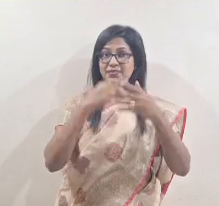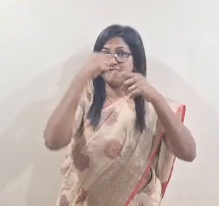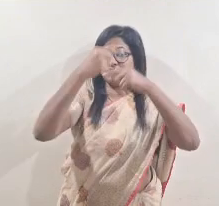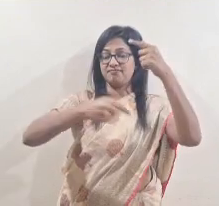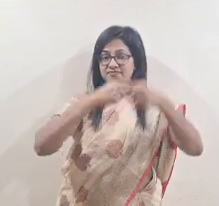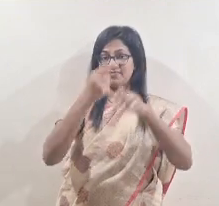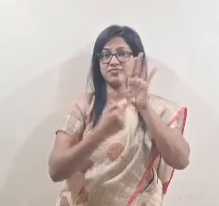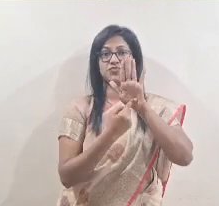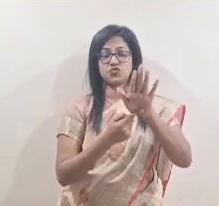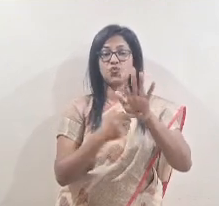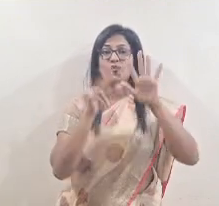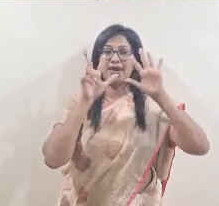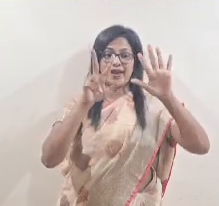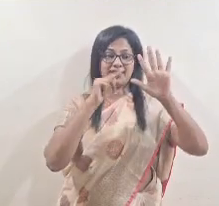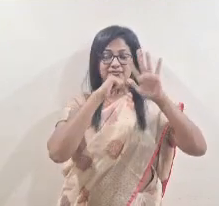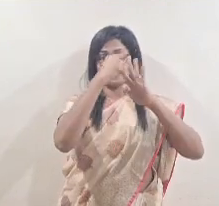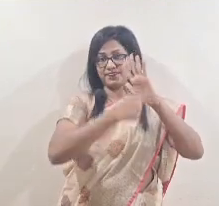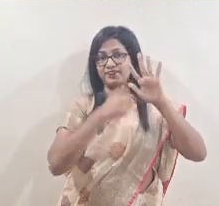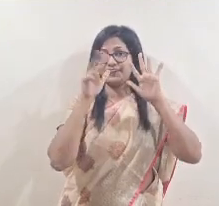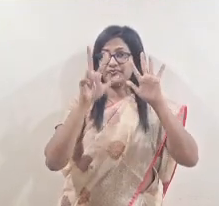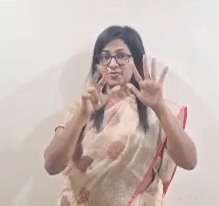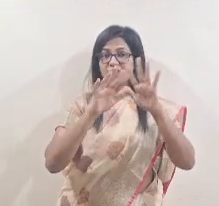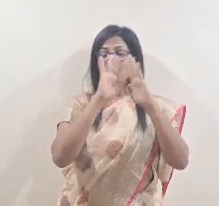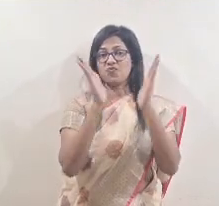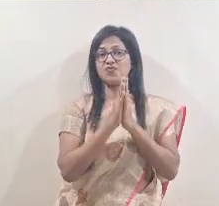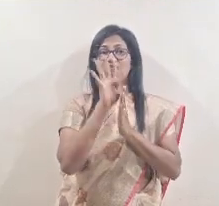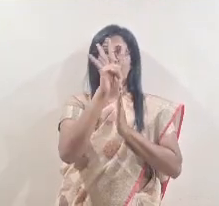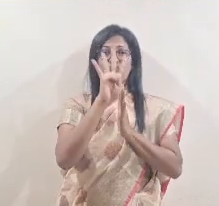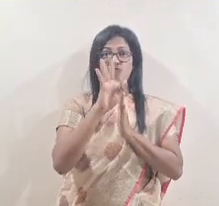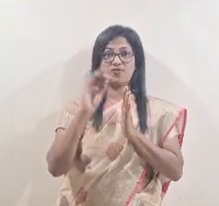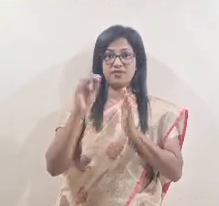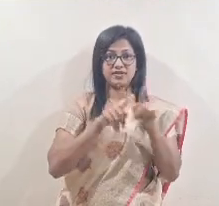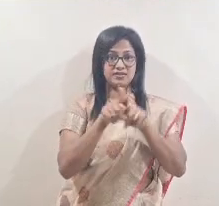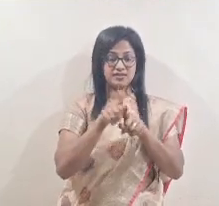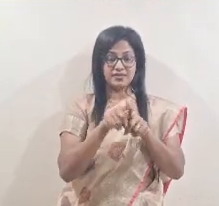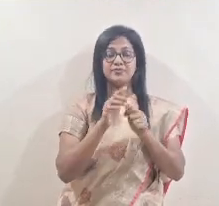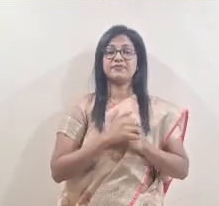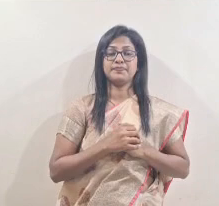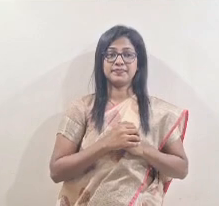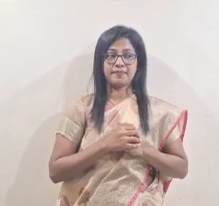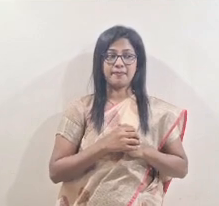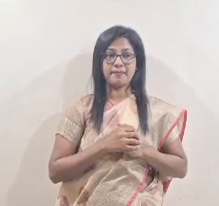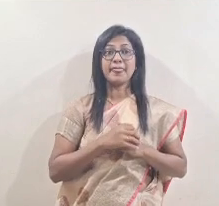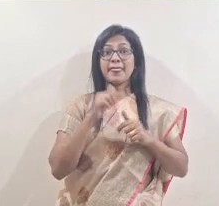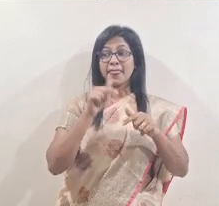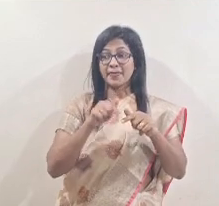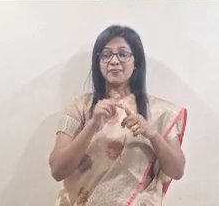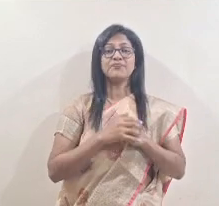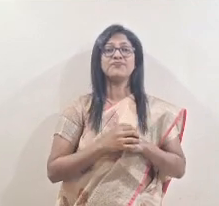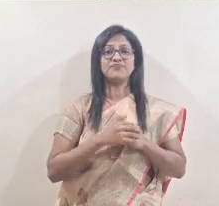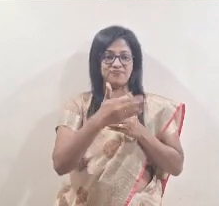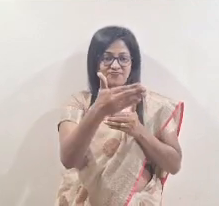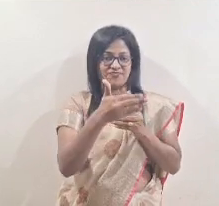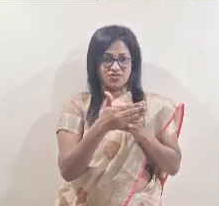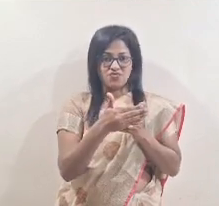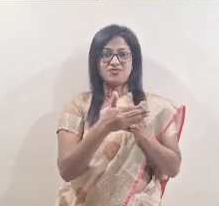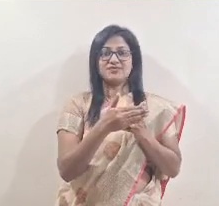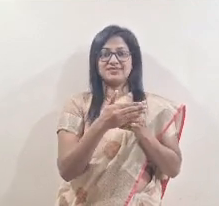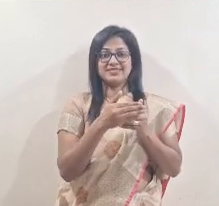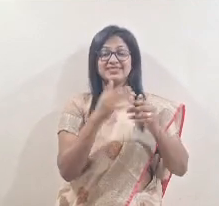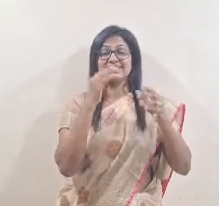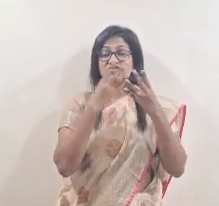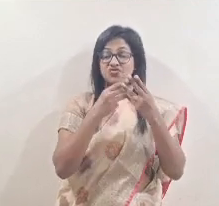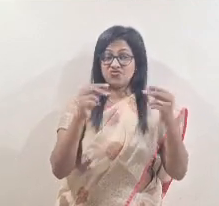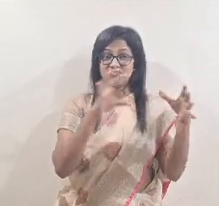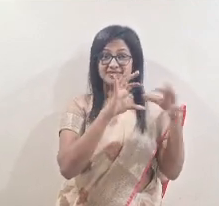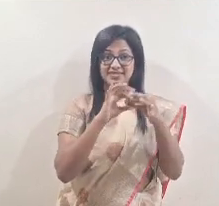all the 8 attributes for the entire data for 400 samples. So in this, the closer it is to the ideal